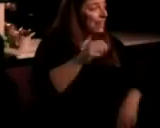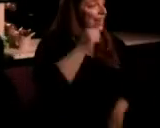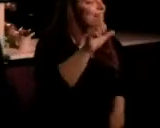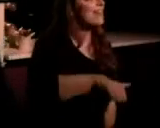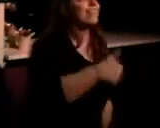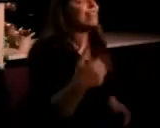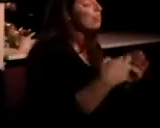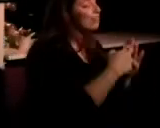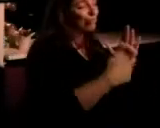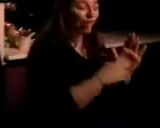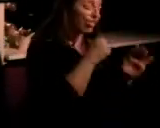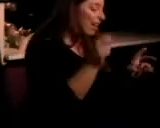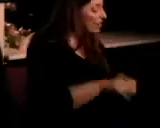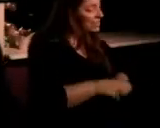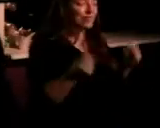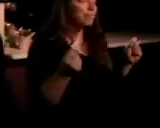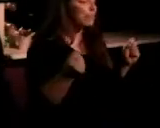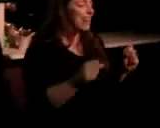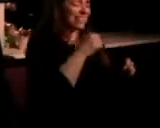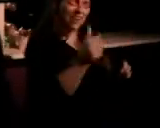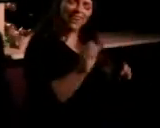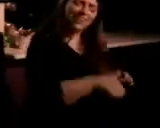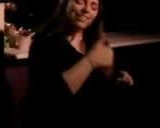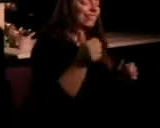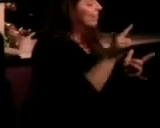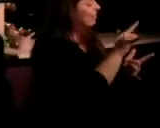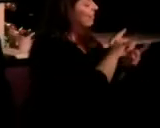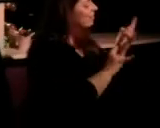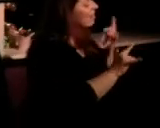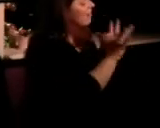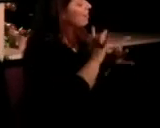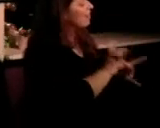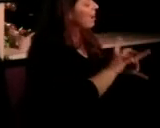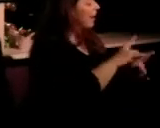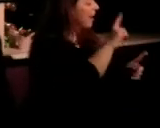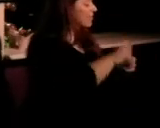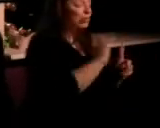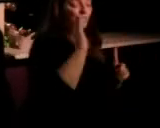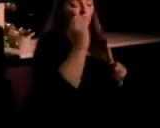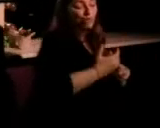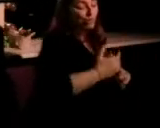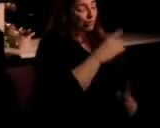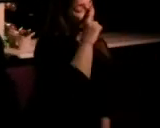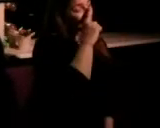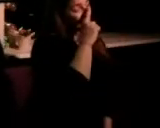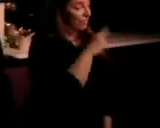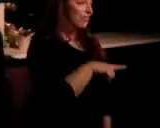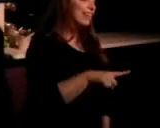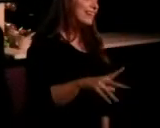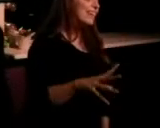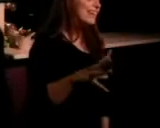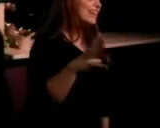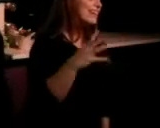didn't make. Not another rule that I didn't break. Not another love that I had to